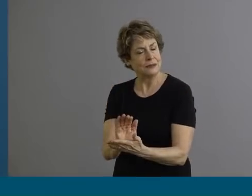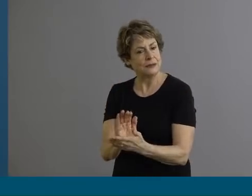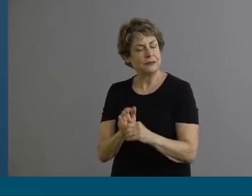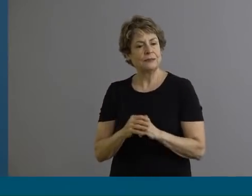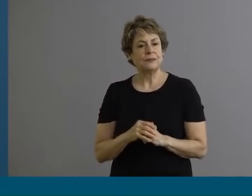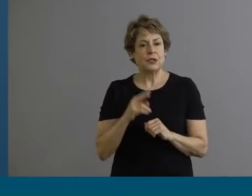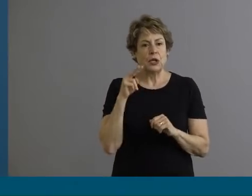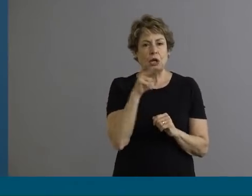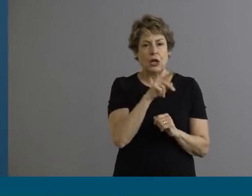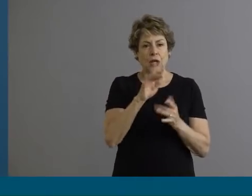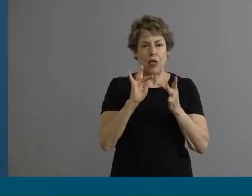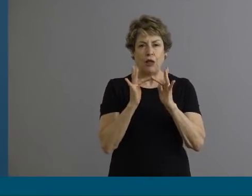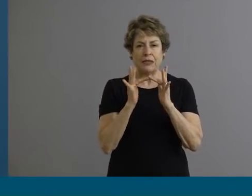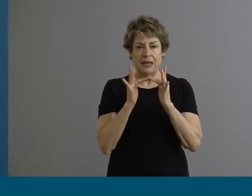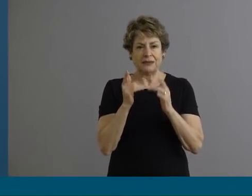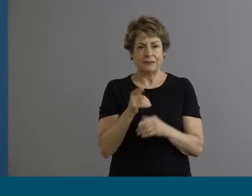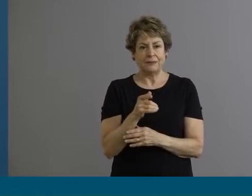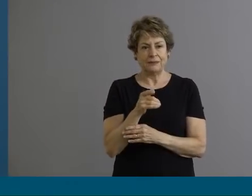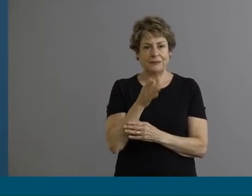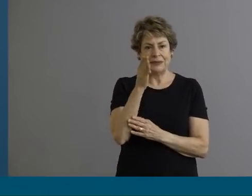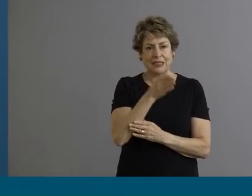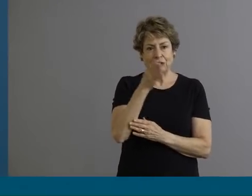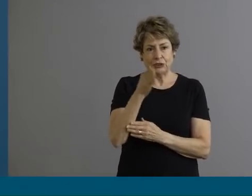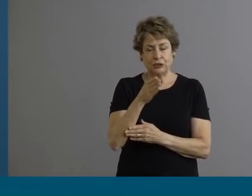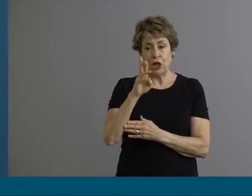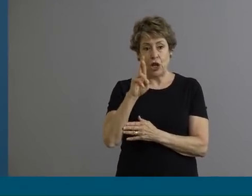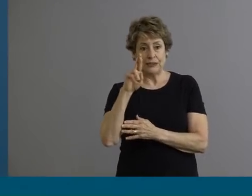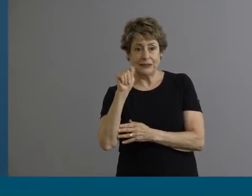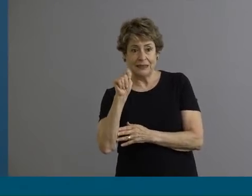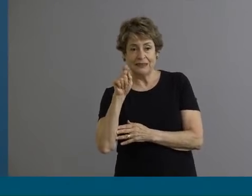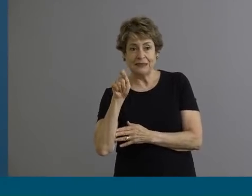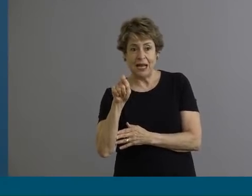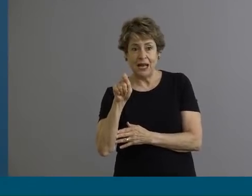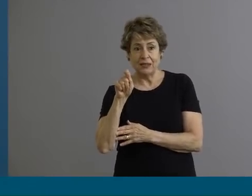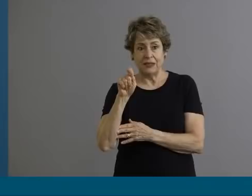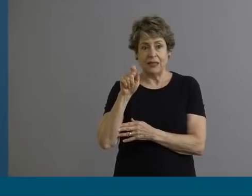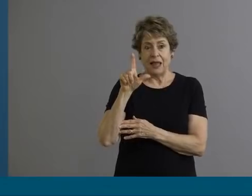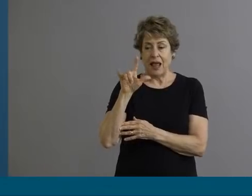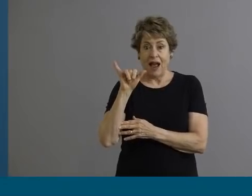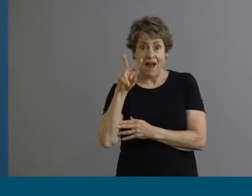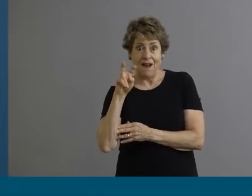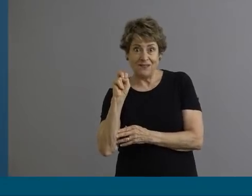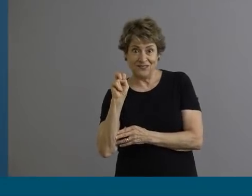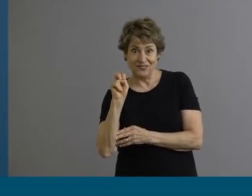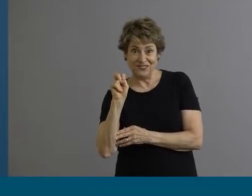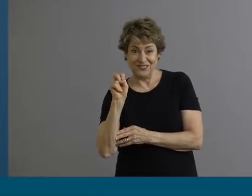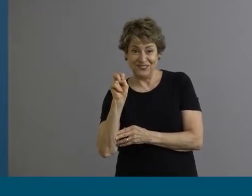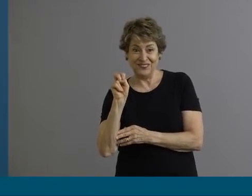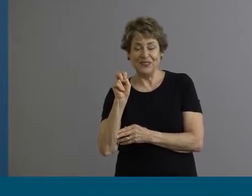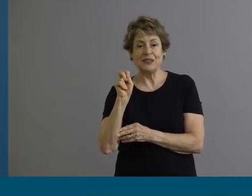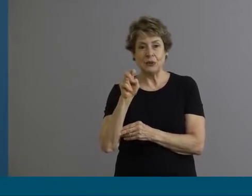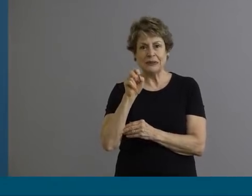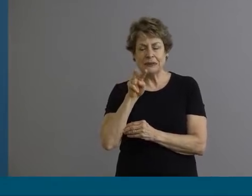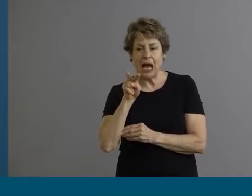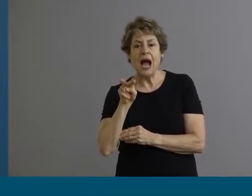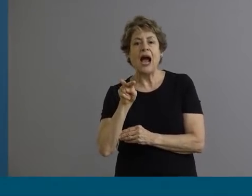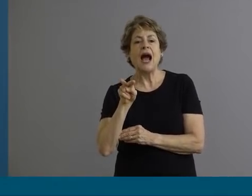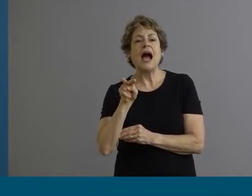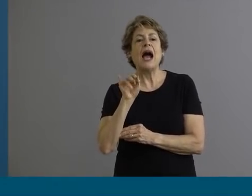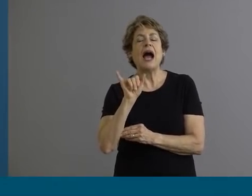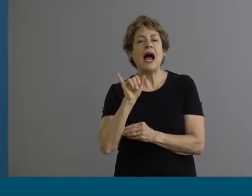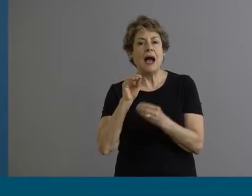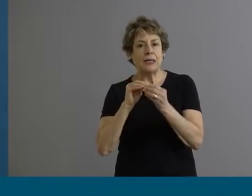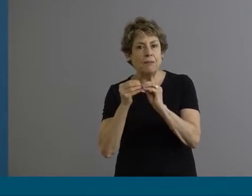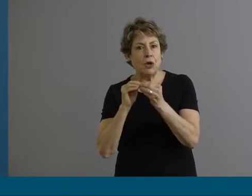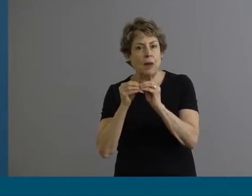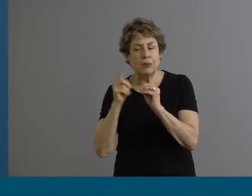//rt.live, that's the website at the bottom left of the page, you can see where every state is and drill in specifically on Arizona.